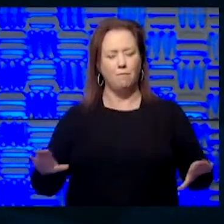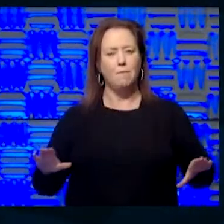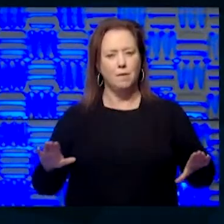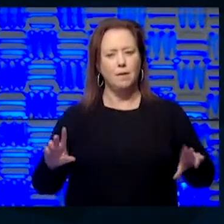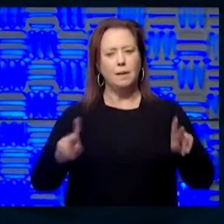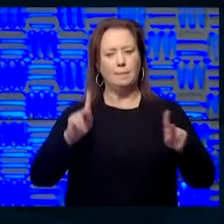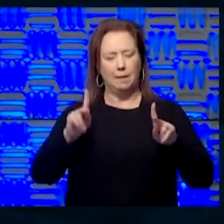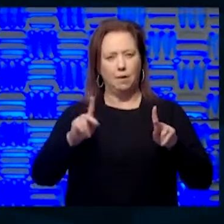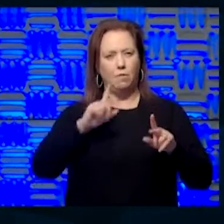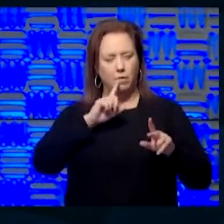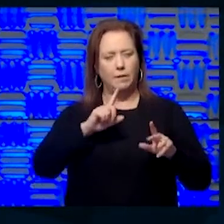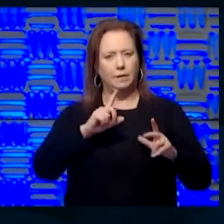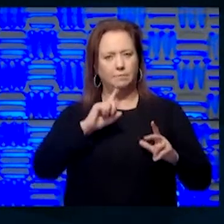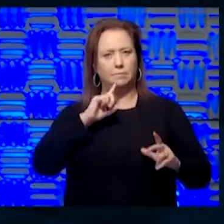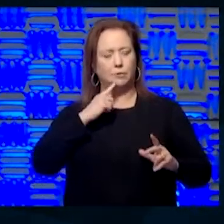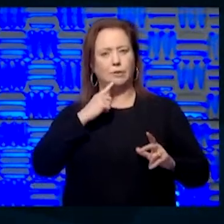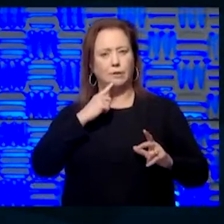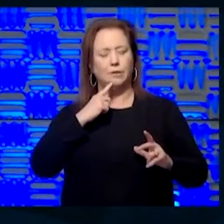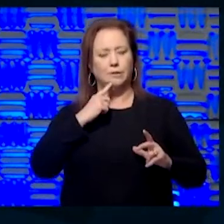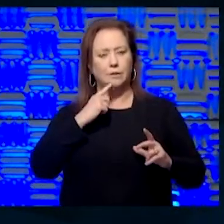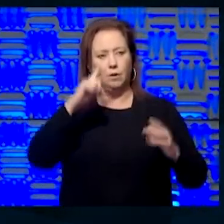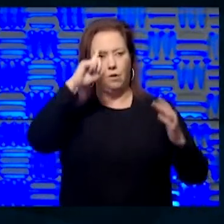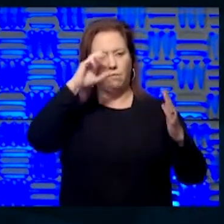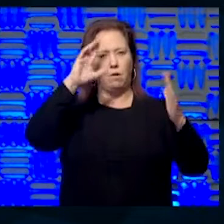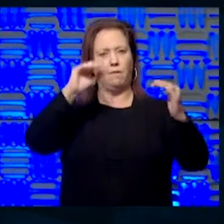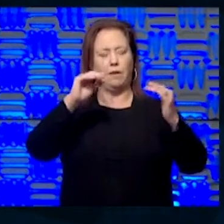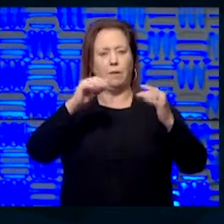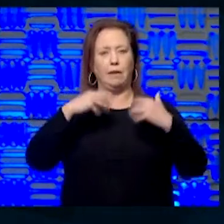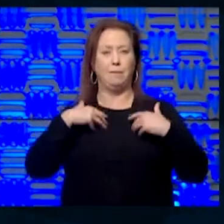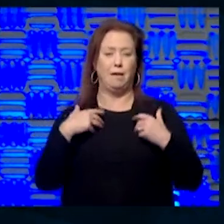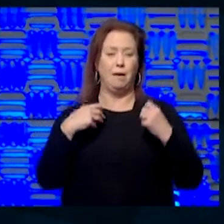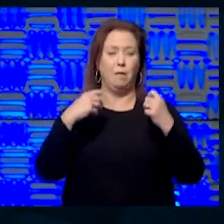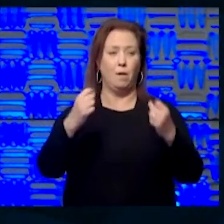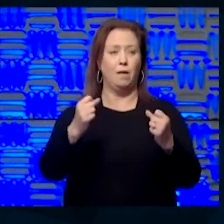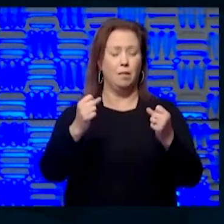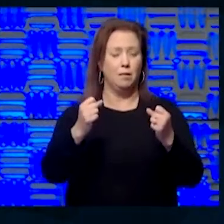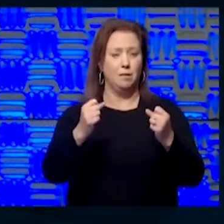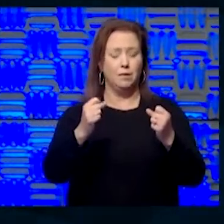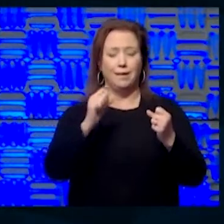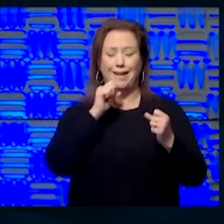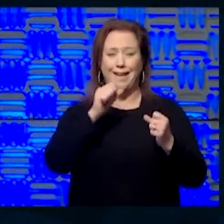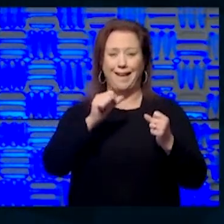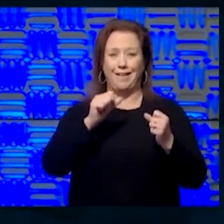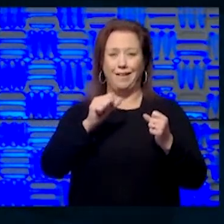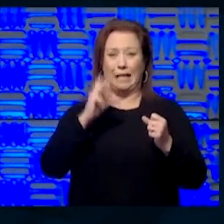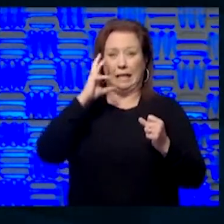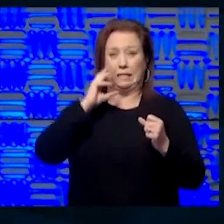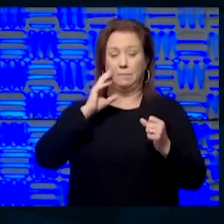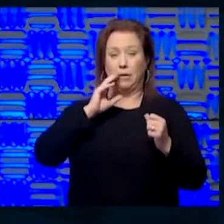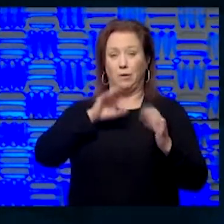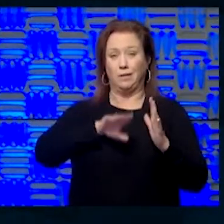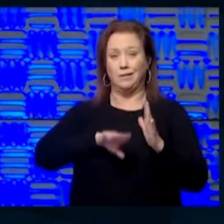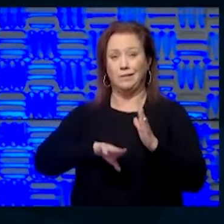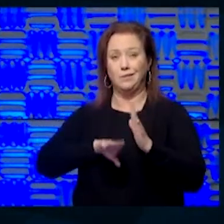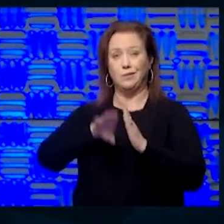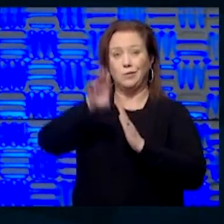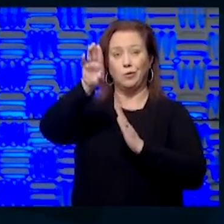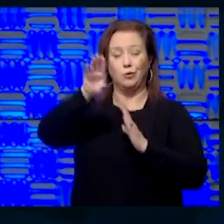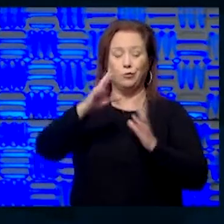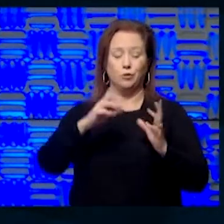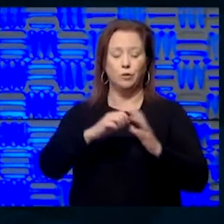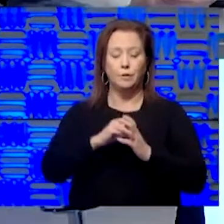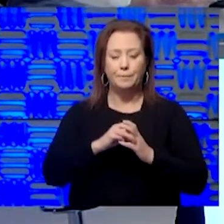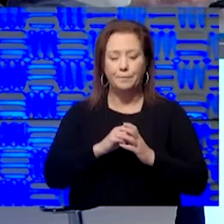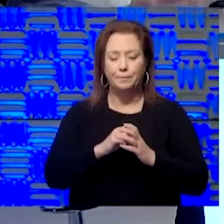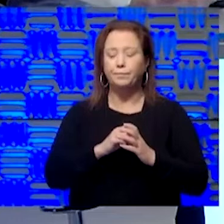are taking this seriously. So hopefully we can all stay well and we don't have to have the surge plan in place.